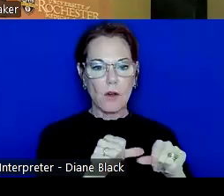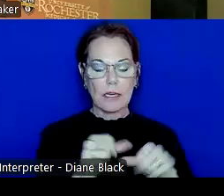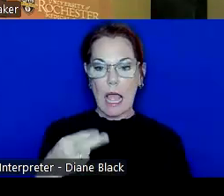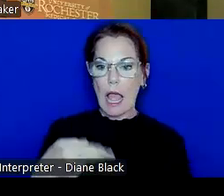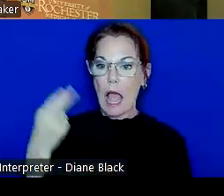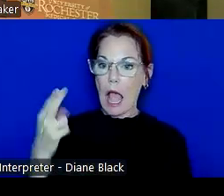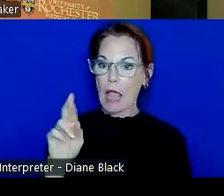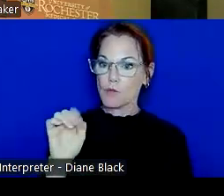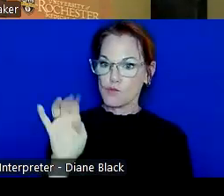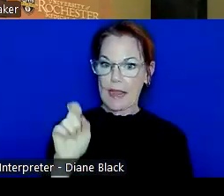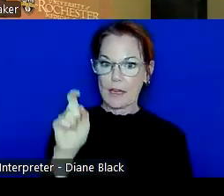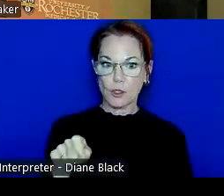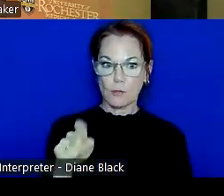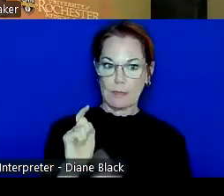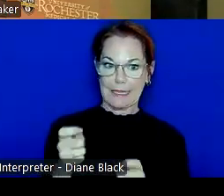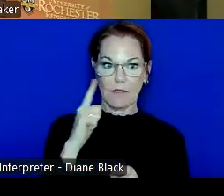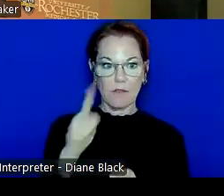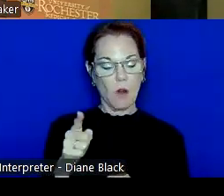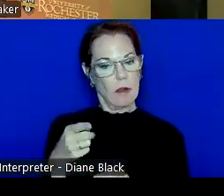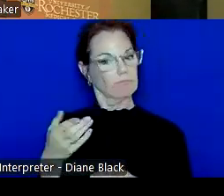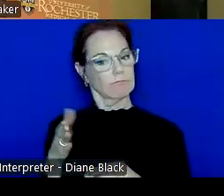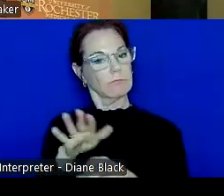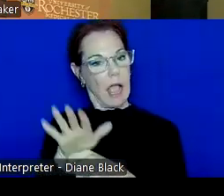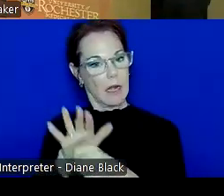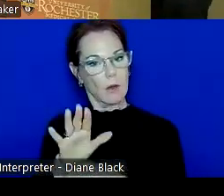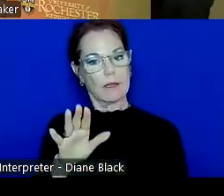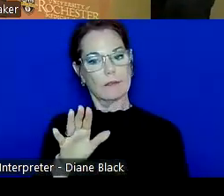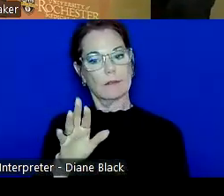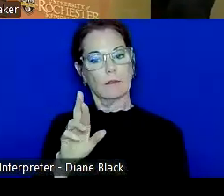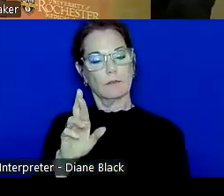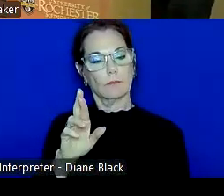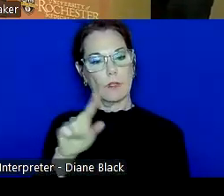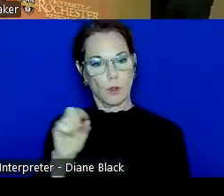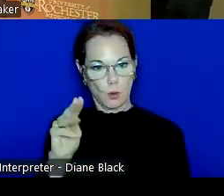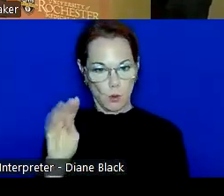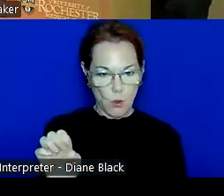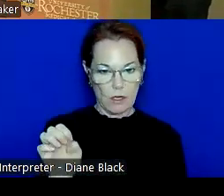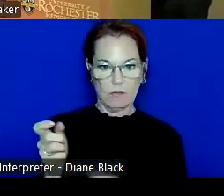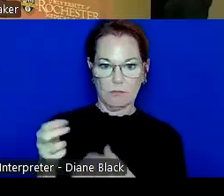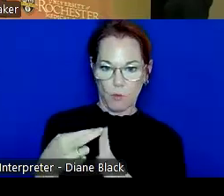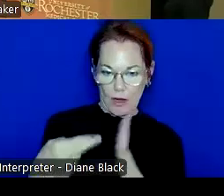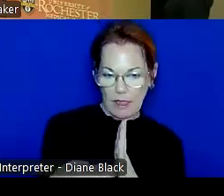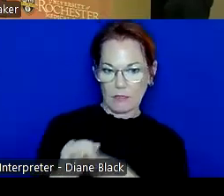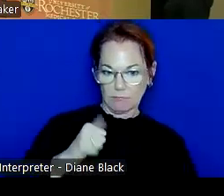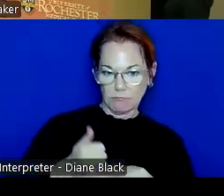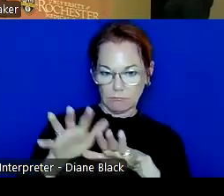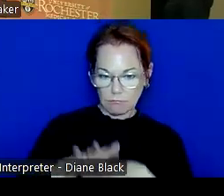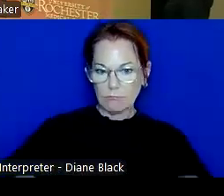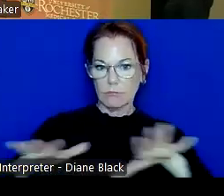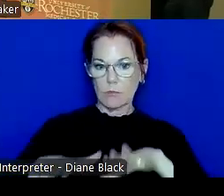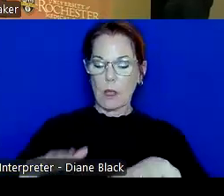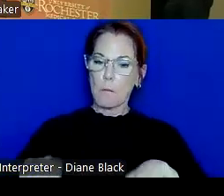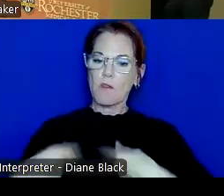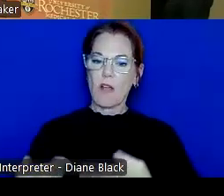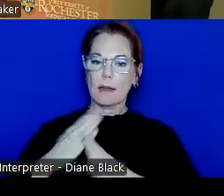given where there are adequate and enforced zoning regulations or effective restrictive covenants for the entire tract, providing protection